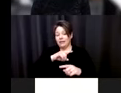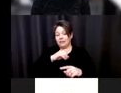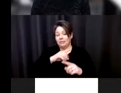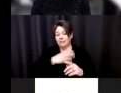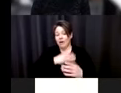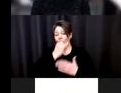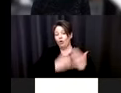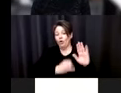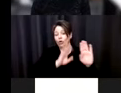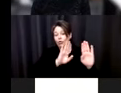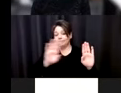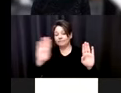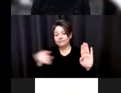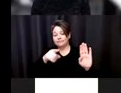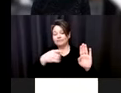this installation